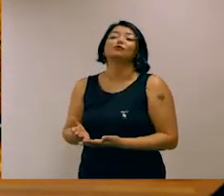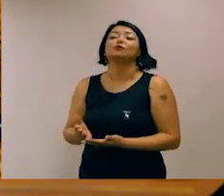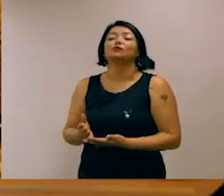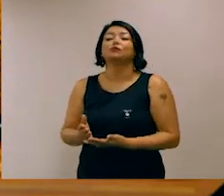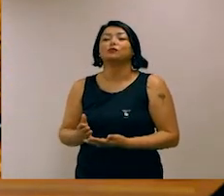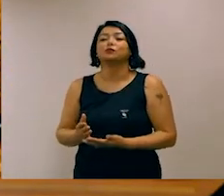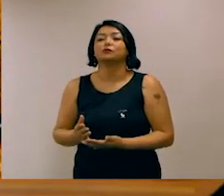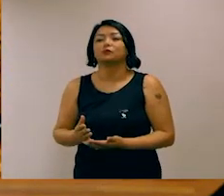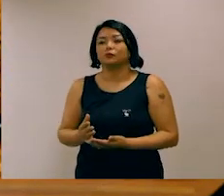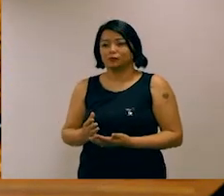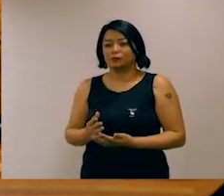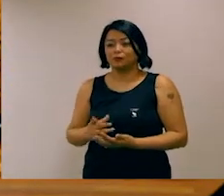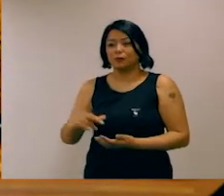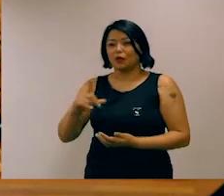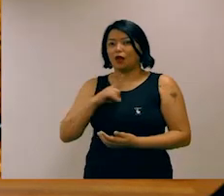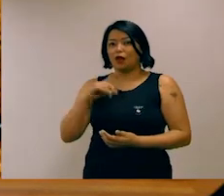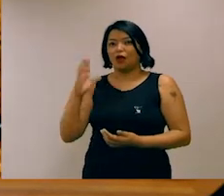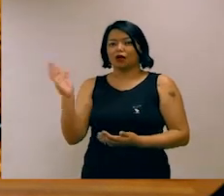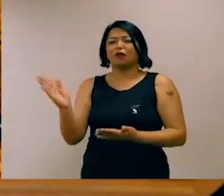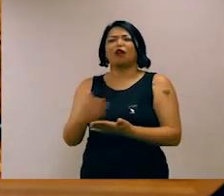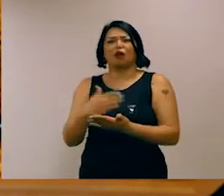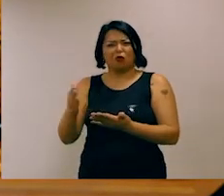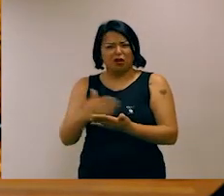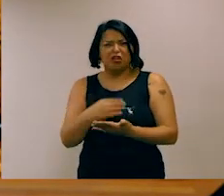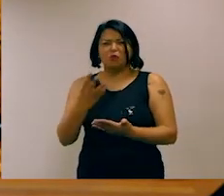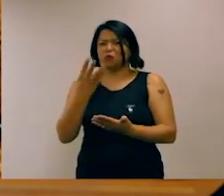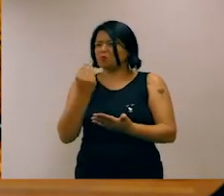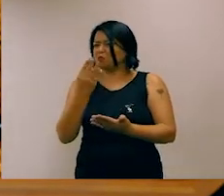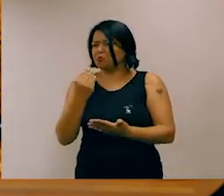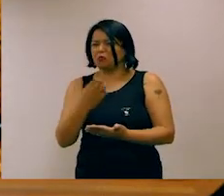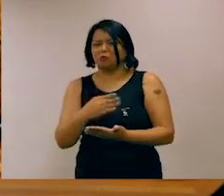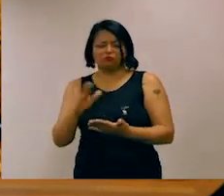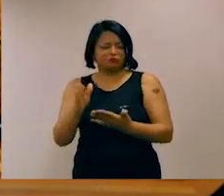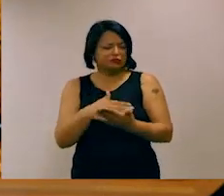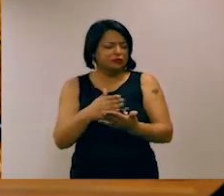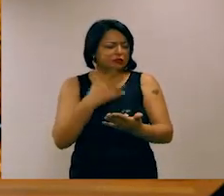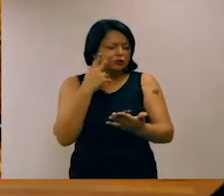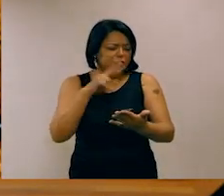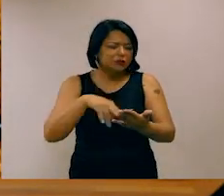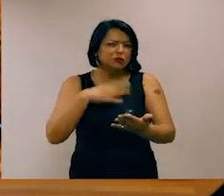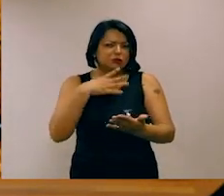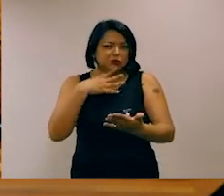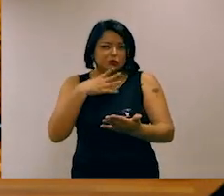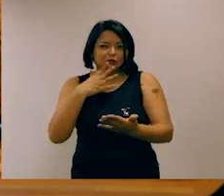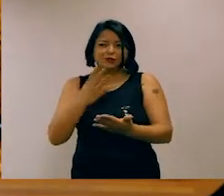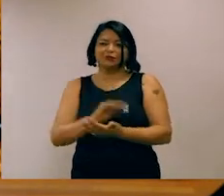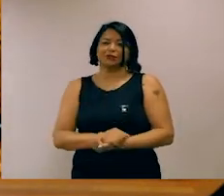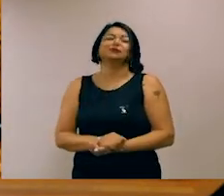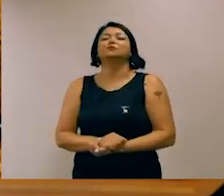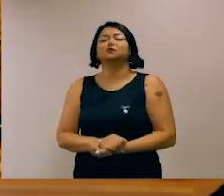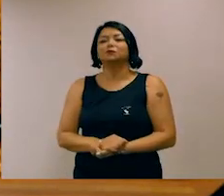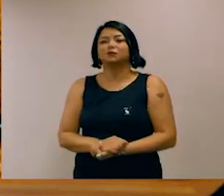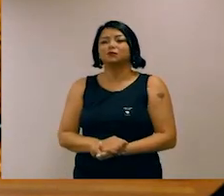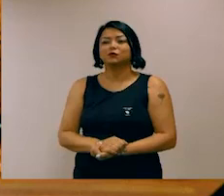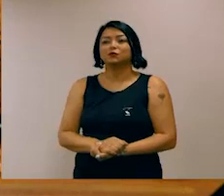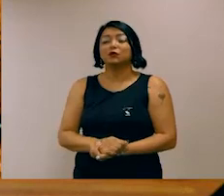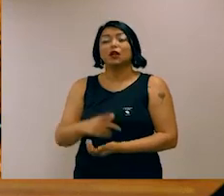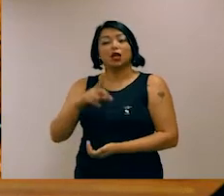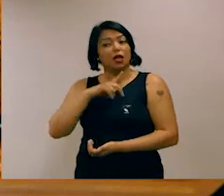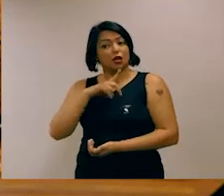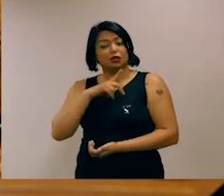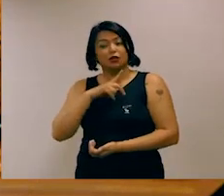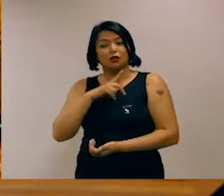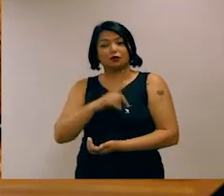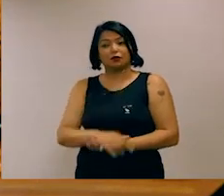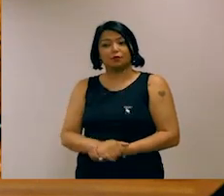But yeah, Freakonomics is a very good book. Yeah, all the series. Or Predictably Rational, right. Maybe. Yes, yeah. I said all